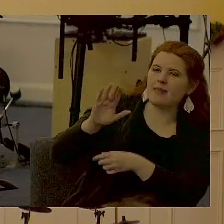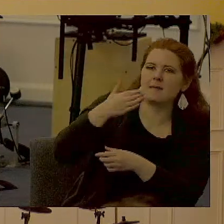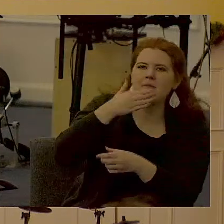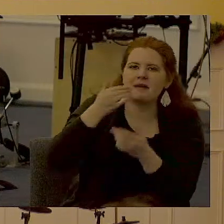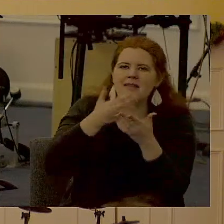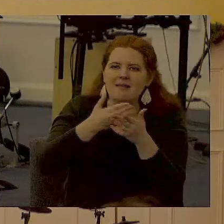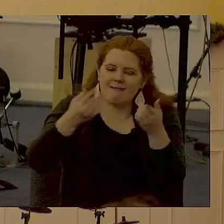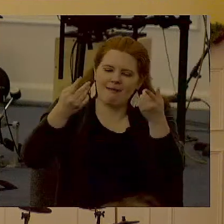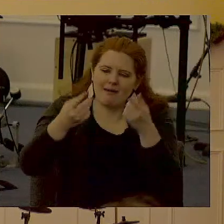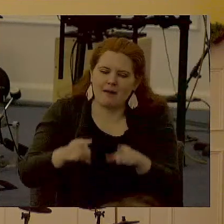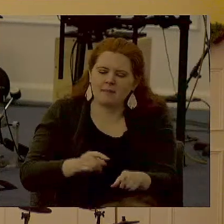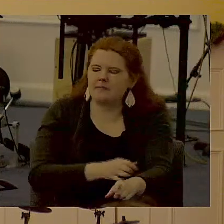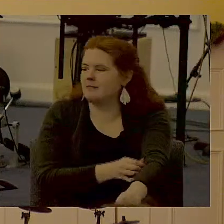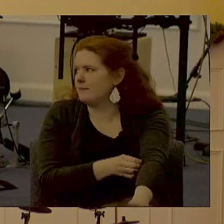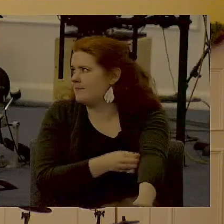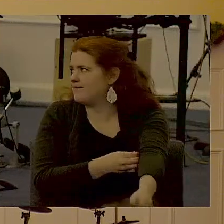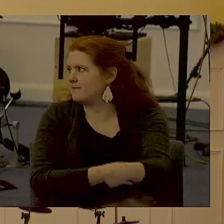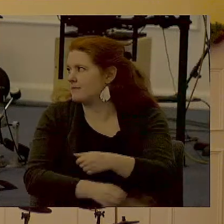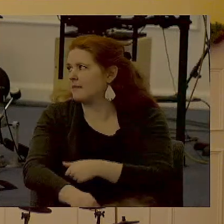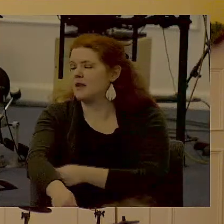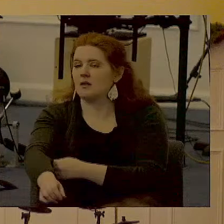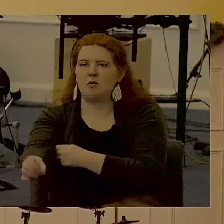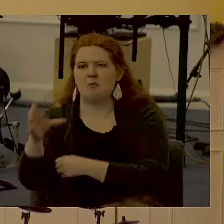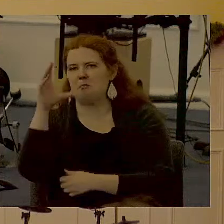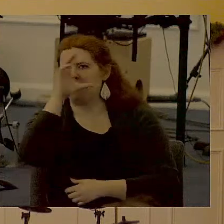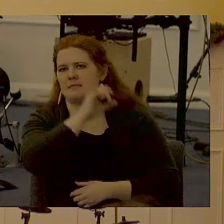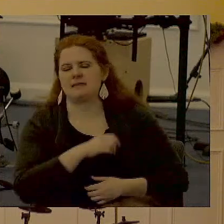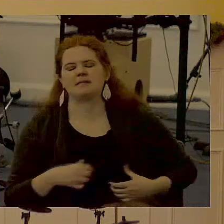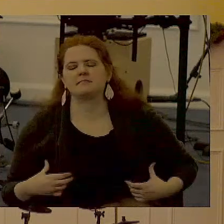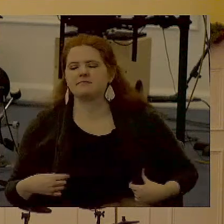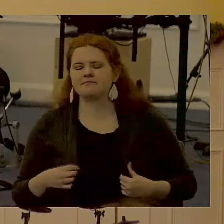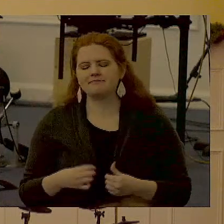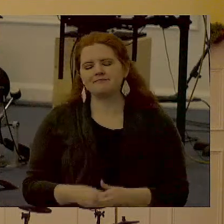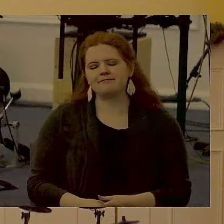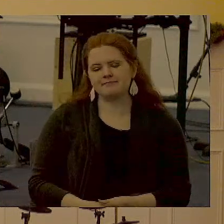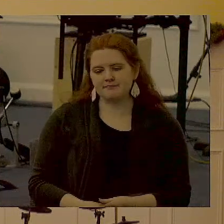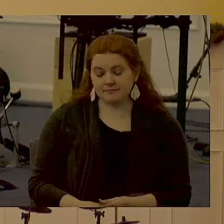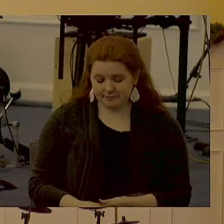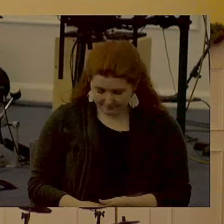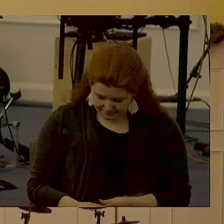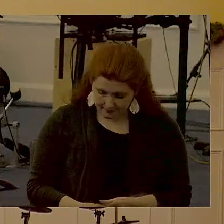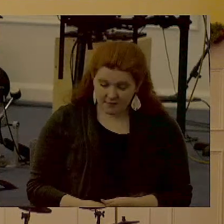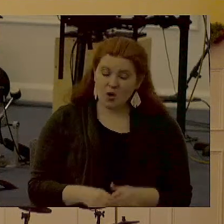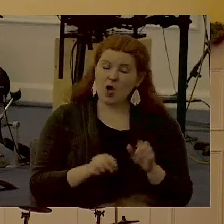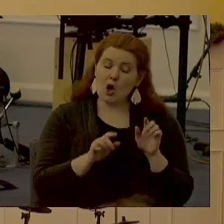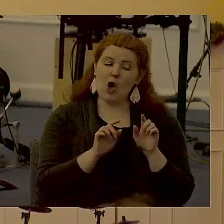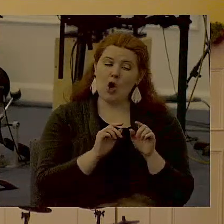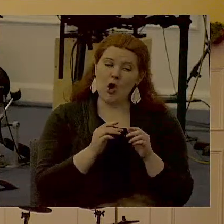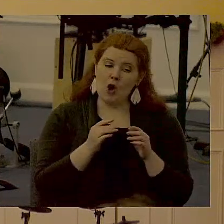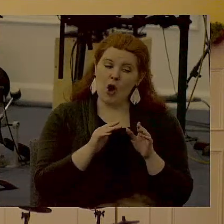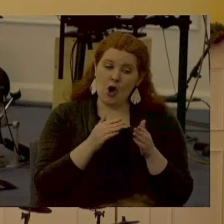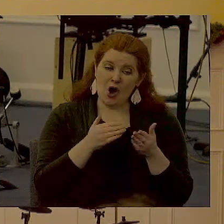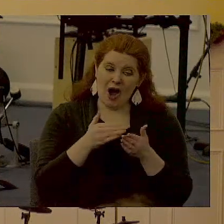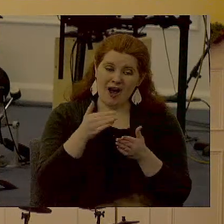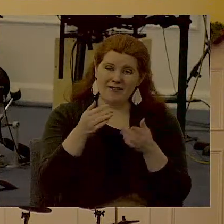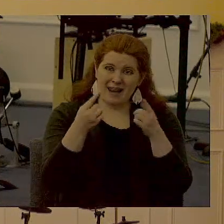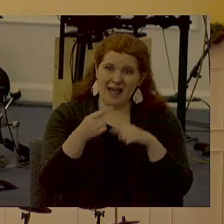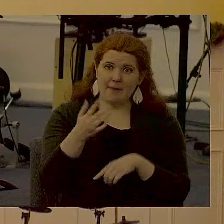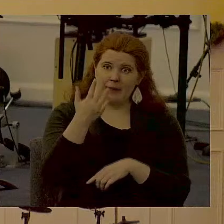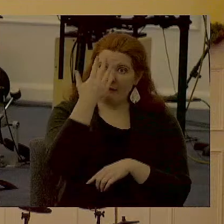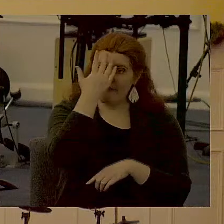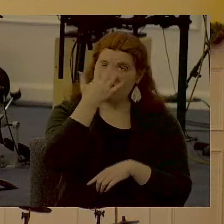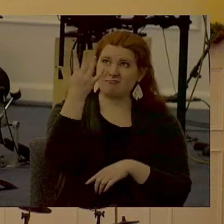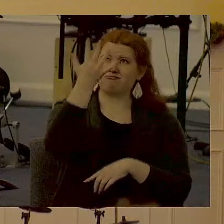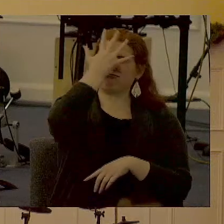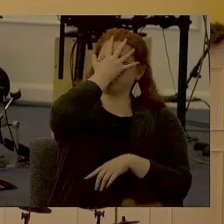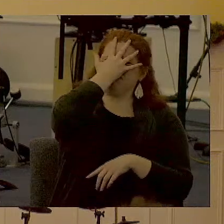that happens is that you miss the catch. What's also very likely, though, is that you get hit in the face because you are